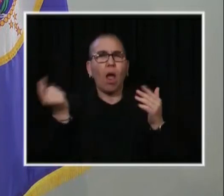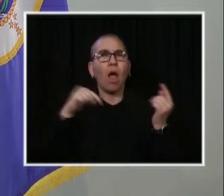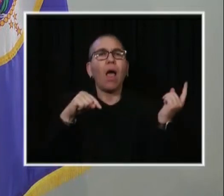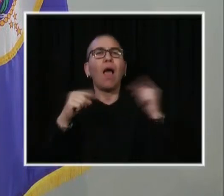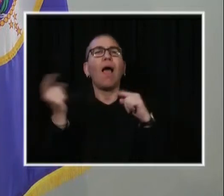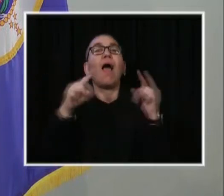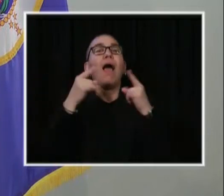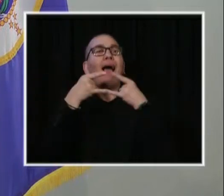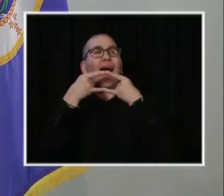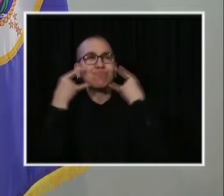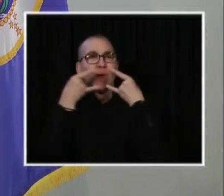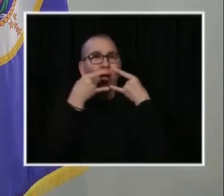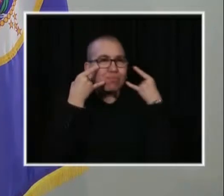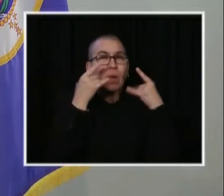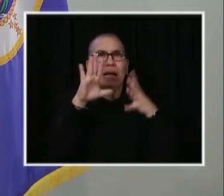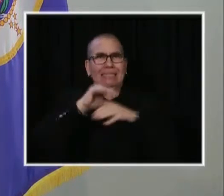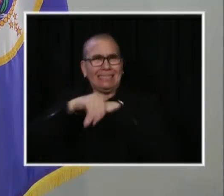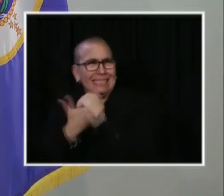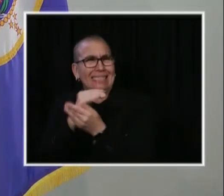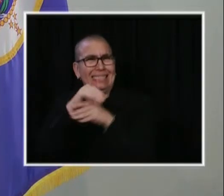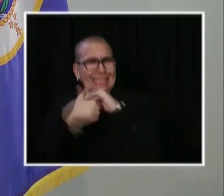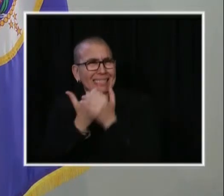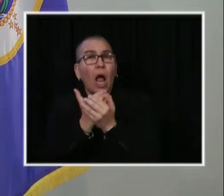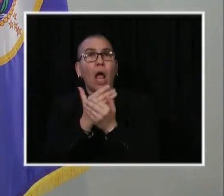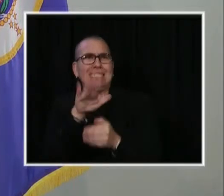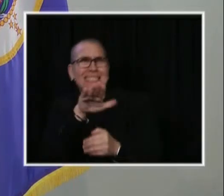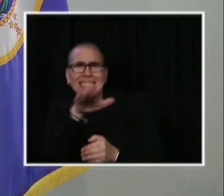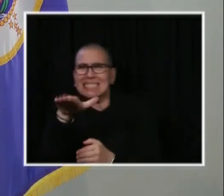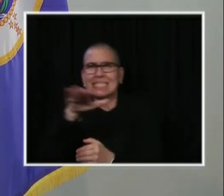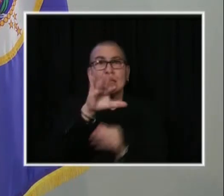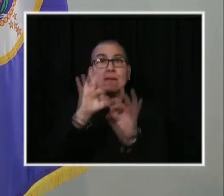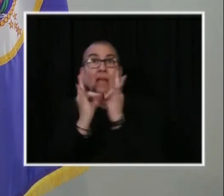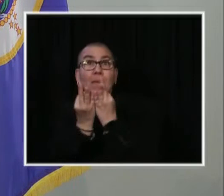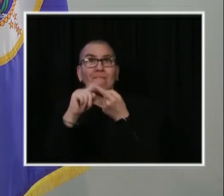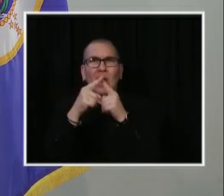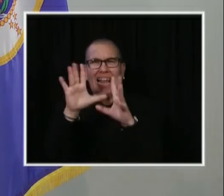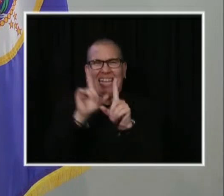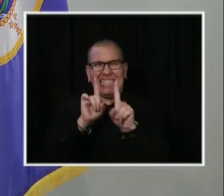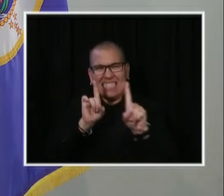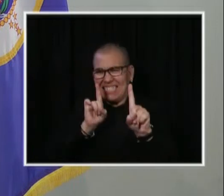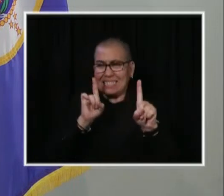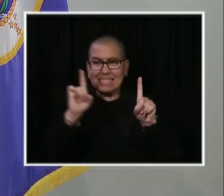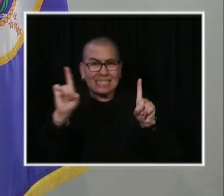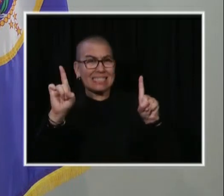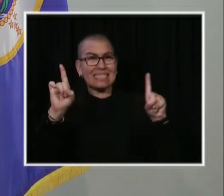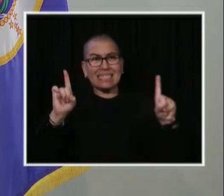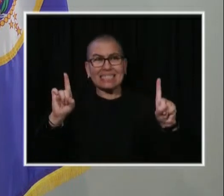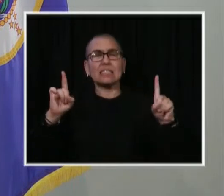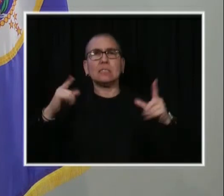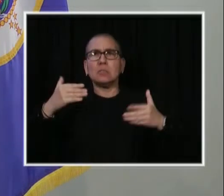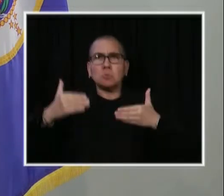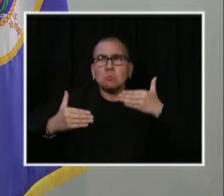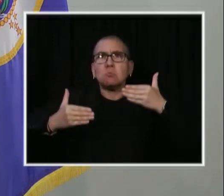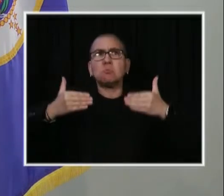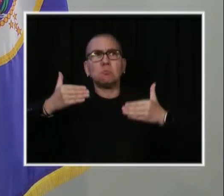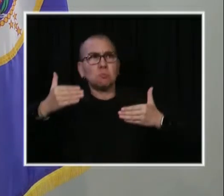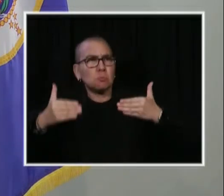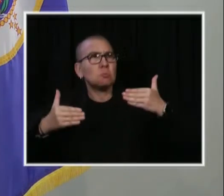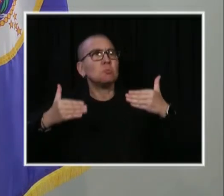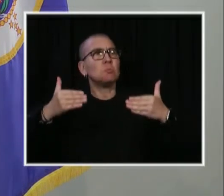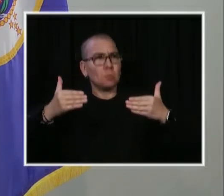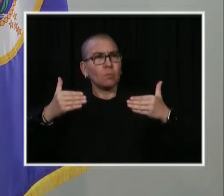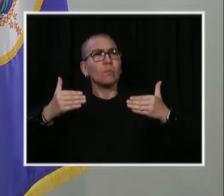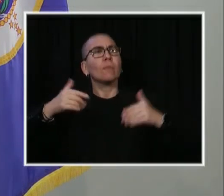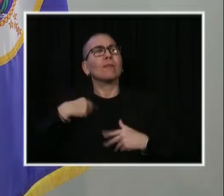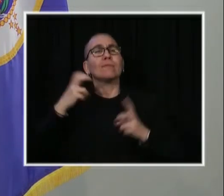outside their immediate family, you had an opportunity to slow it. But we knew all along. Back in March and April of last year, I used a statement where I